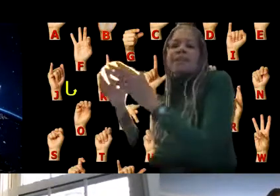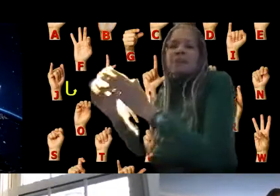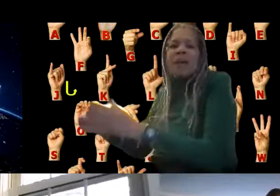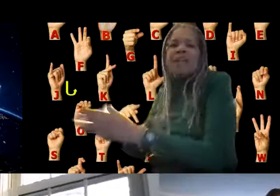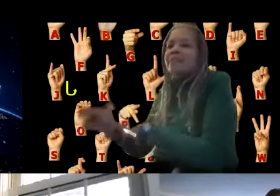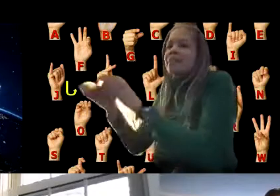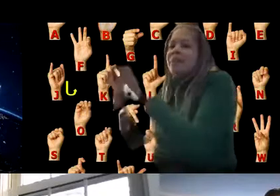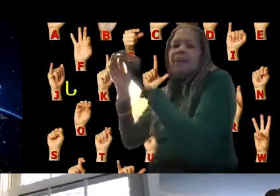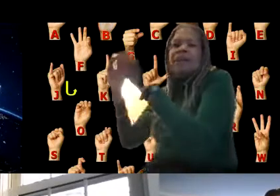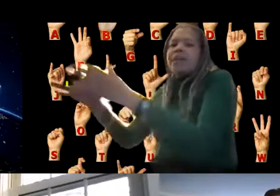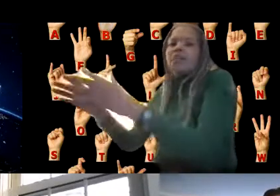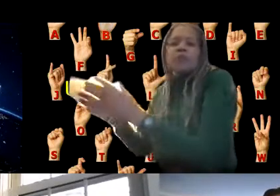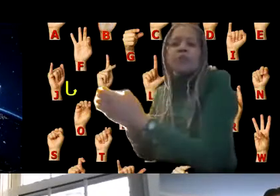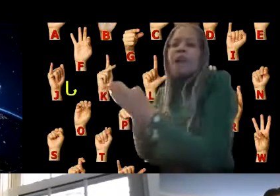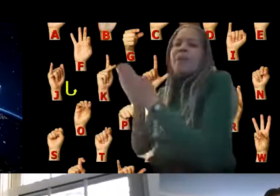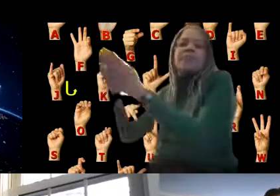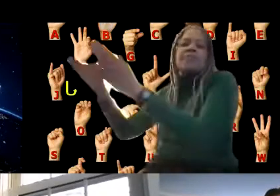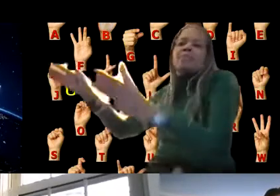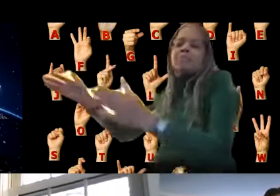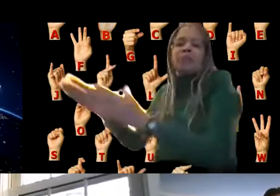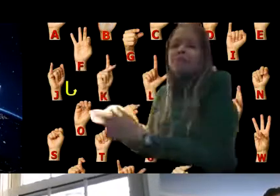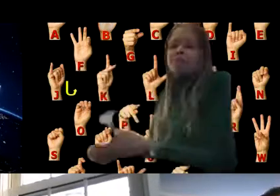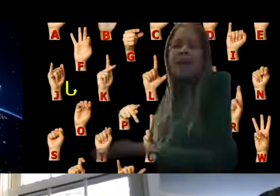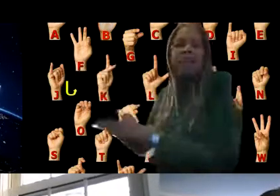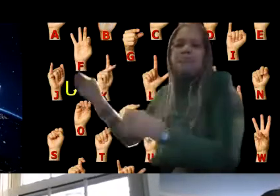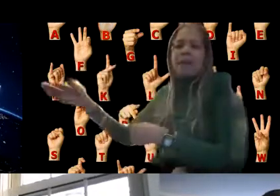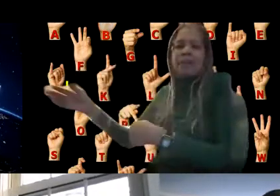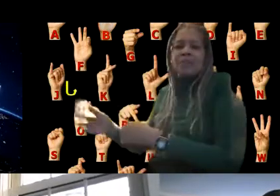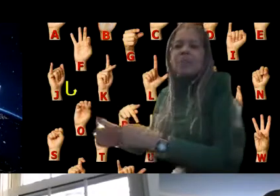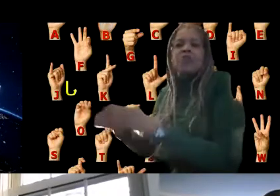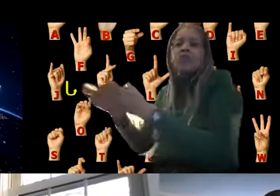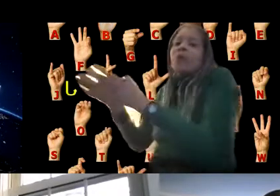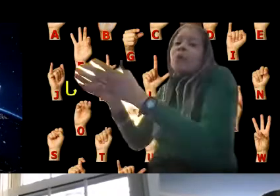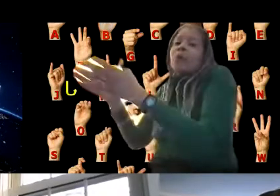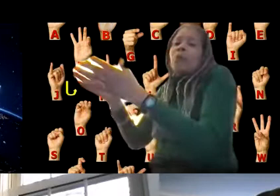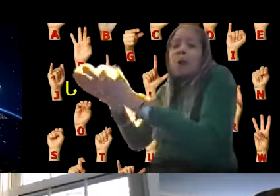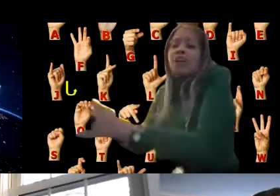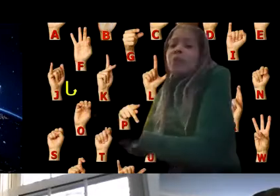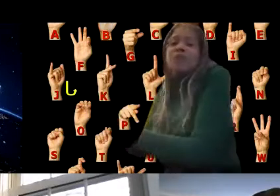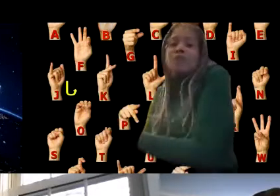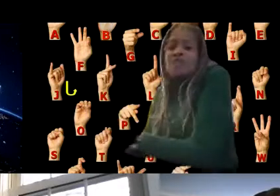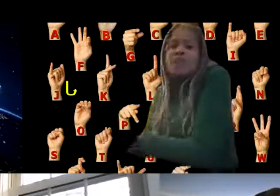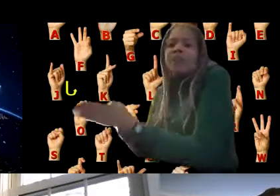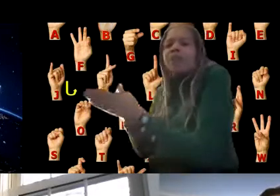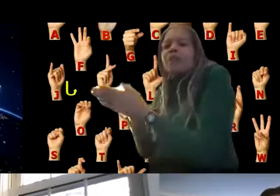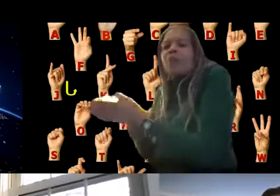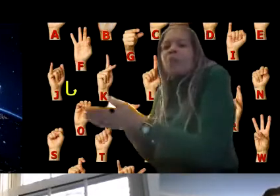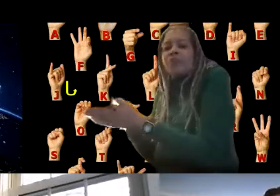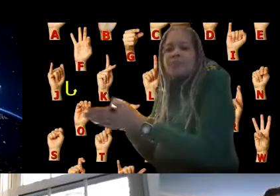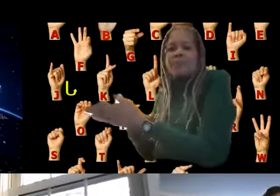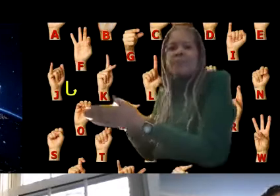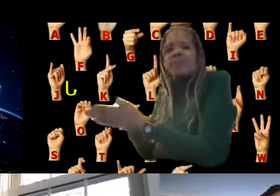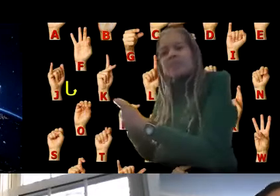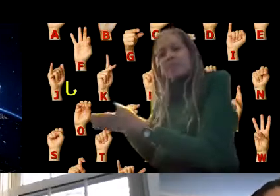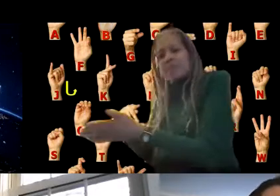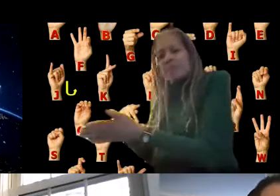outpacing Hispanics, any other group, they're outpacing them, miles and miles. So why aren't we fixing it if we know that